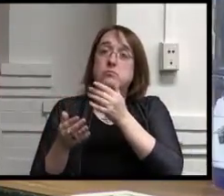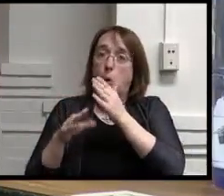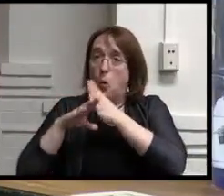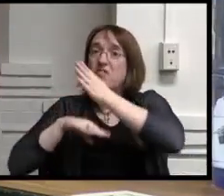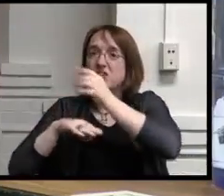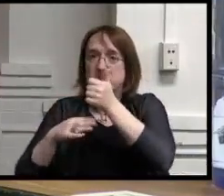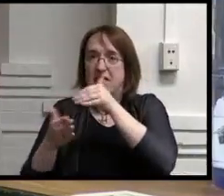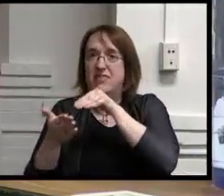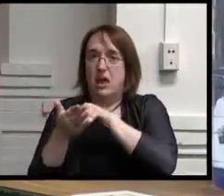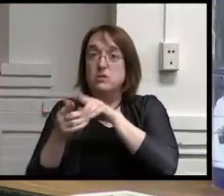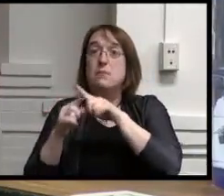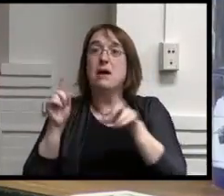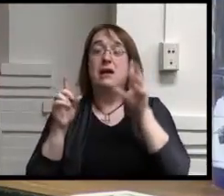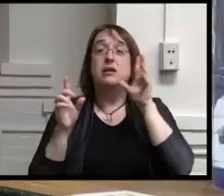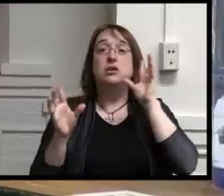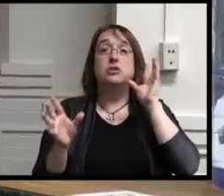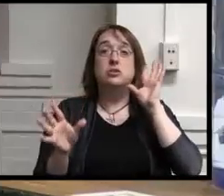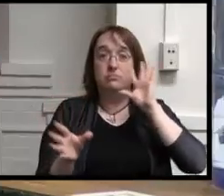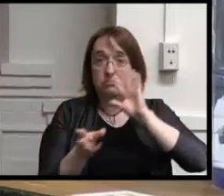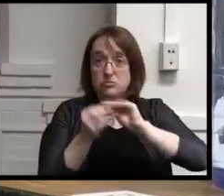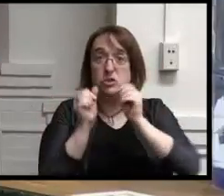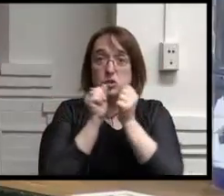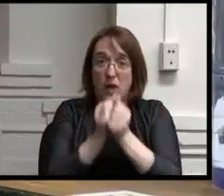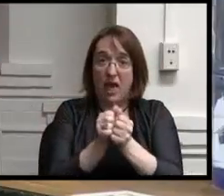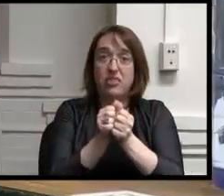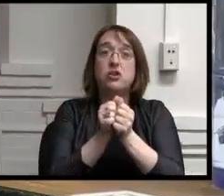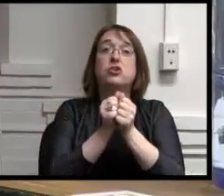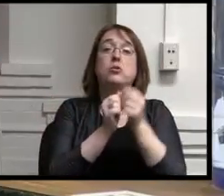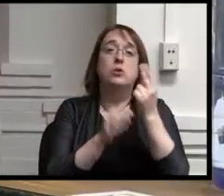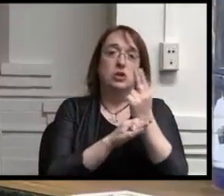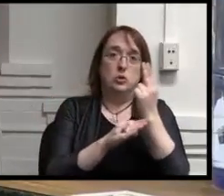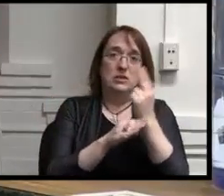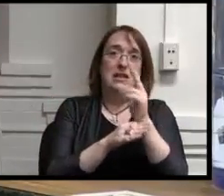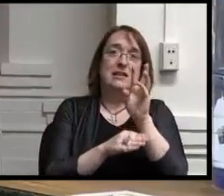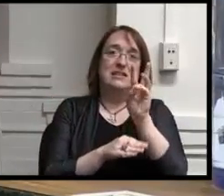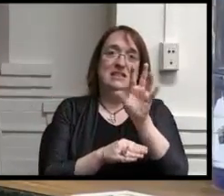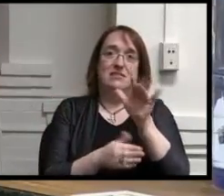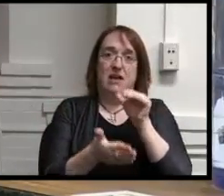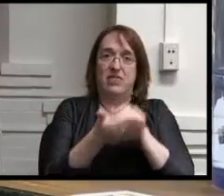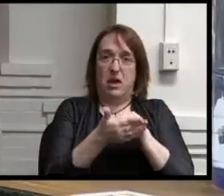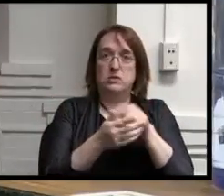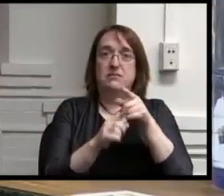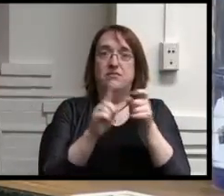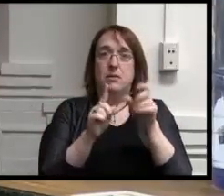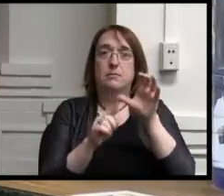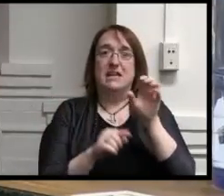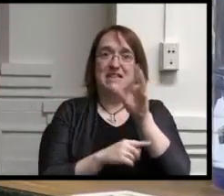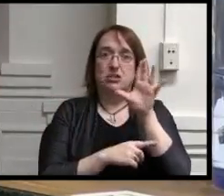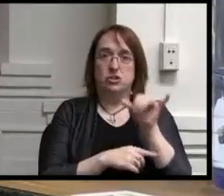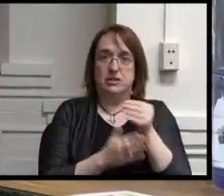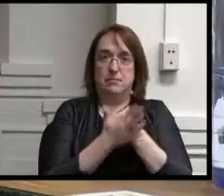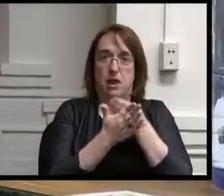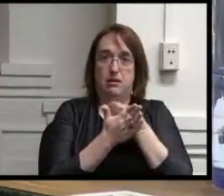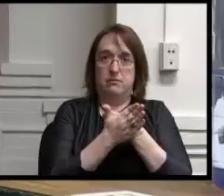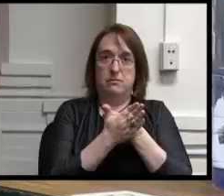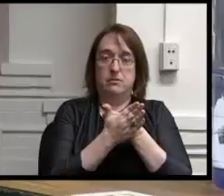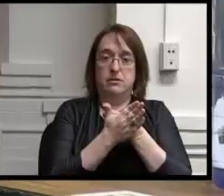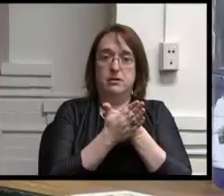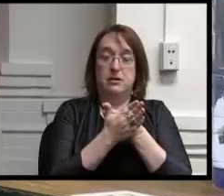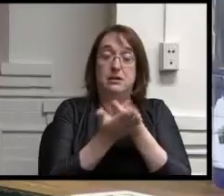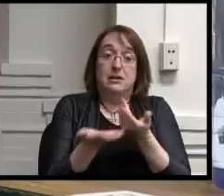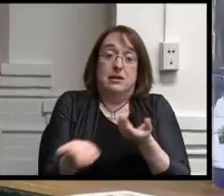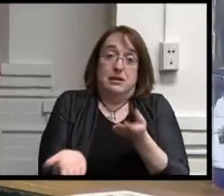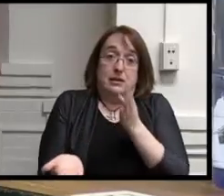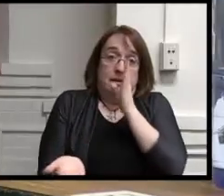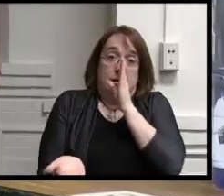which represent together a use of the contingency of $65,000. And frankly, we